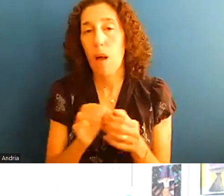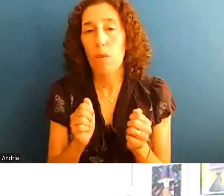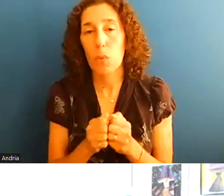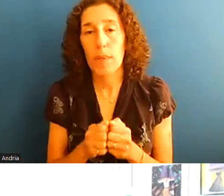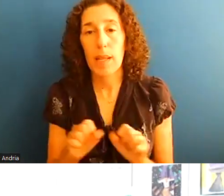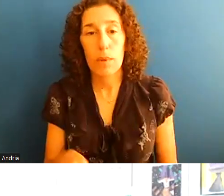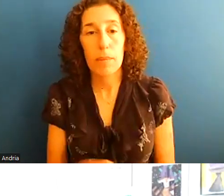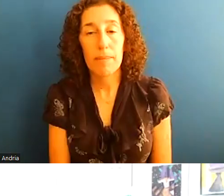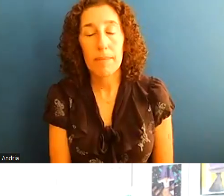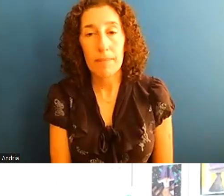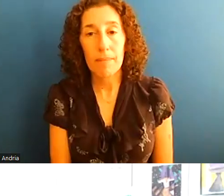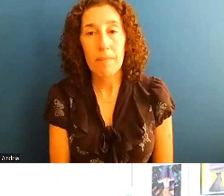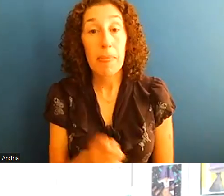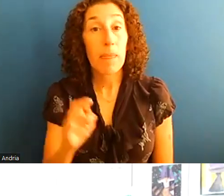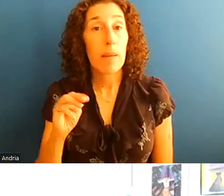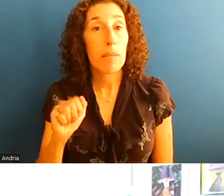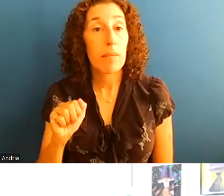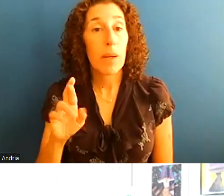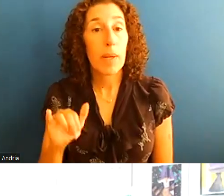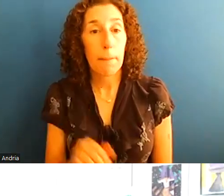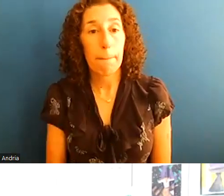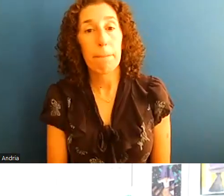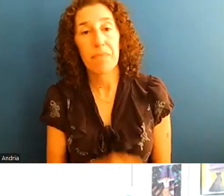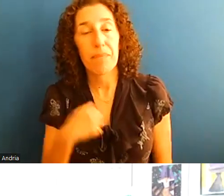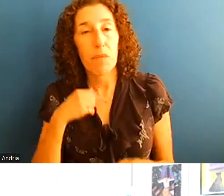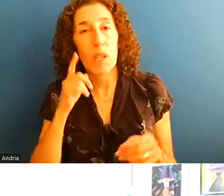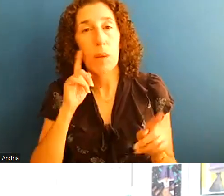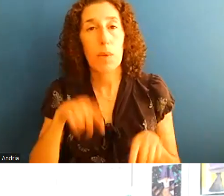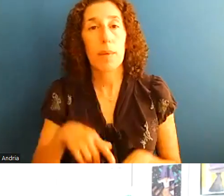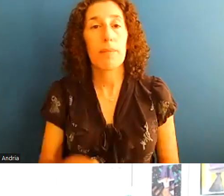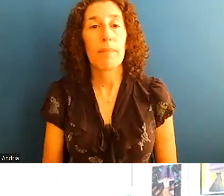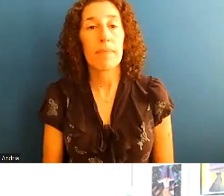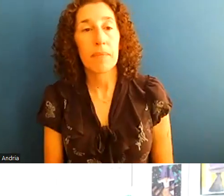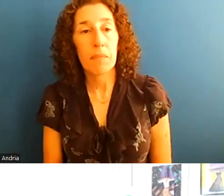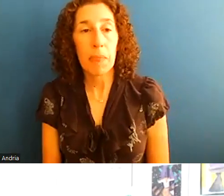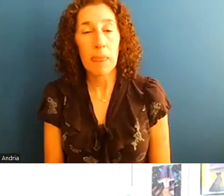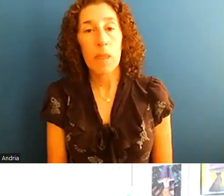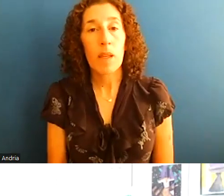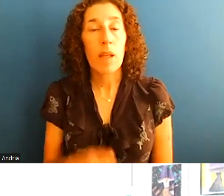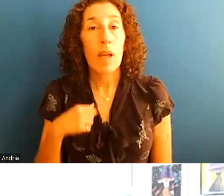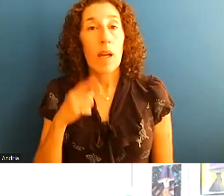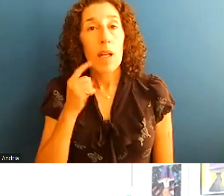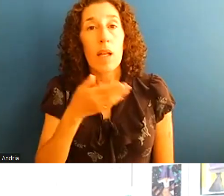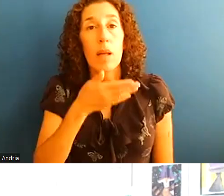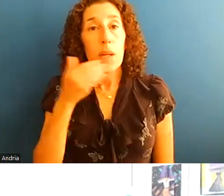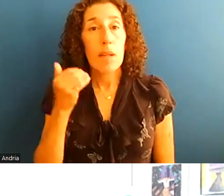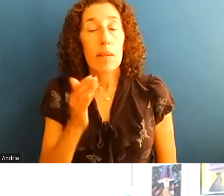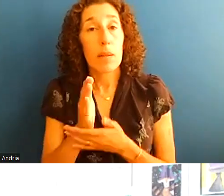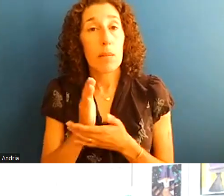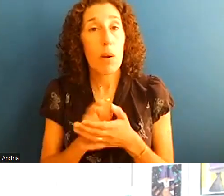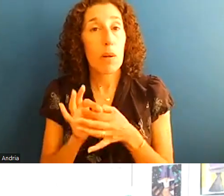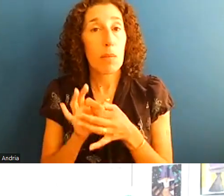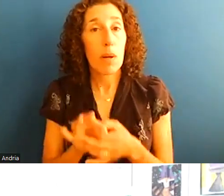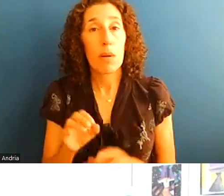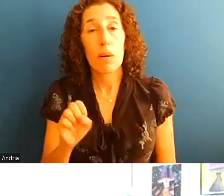Thank you. Mary, I'll hand it to you. I would agree. I think the best part about the SART team